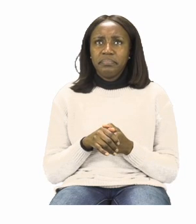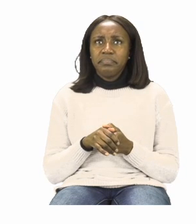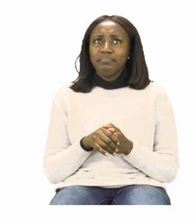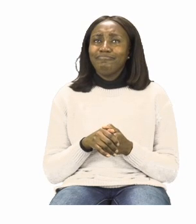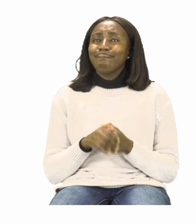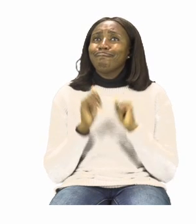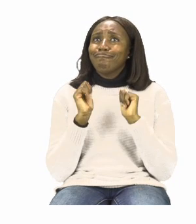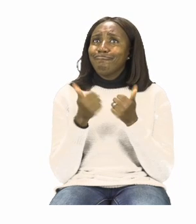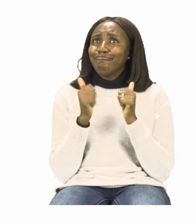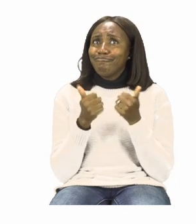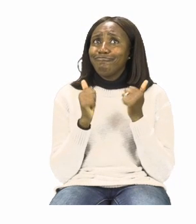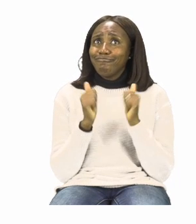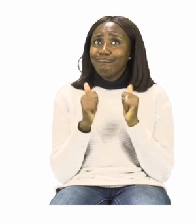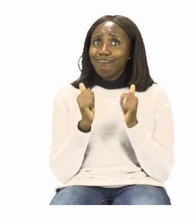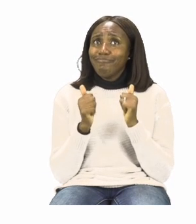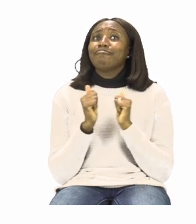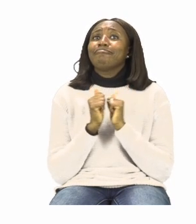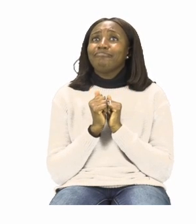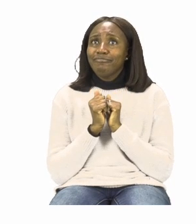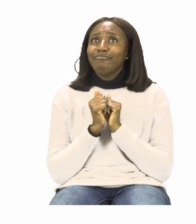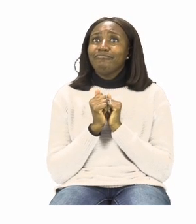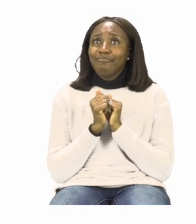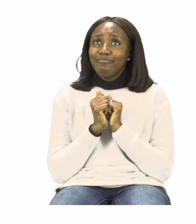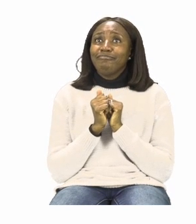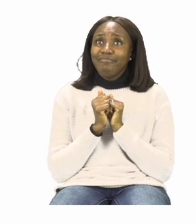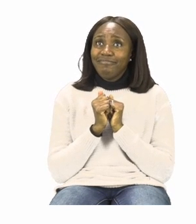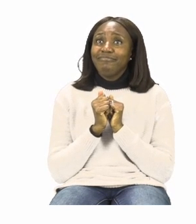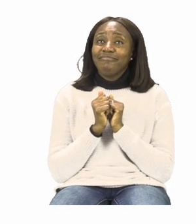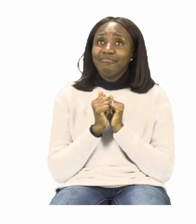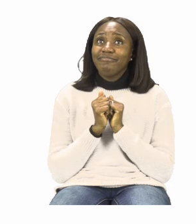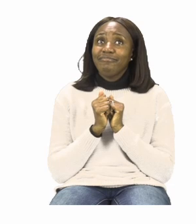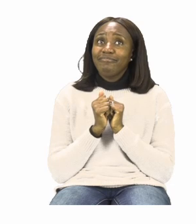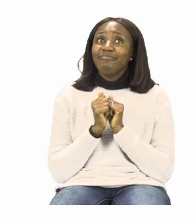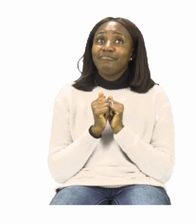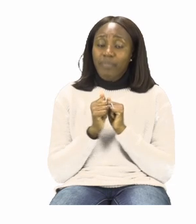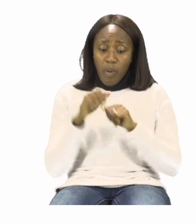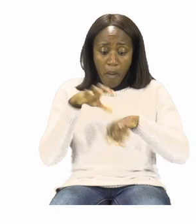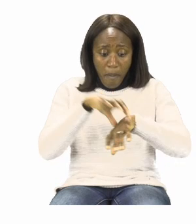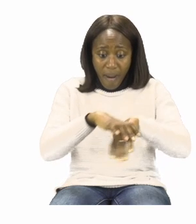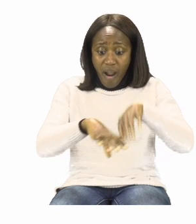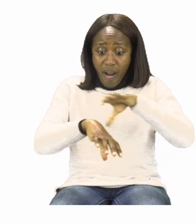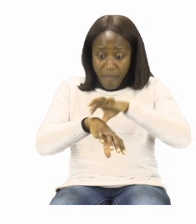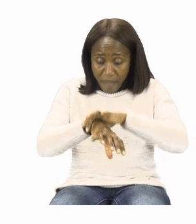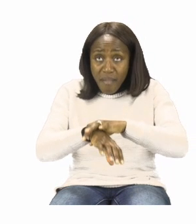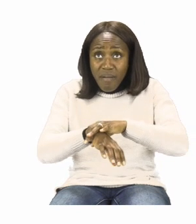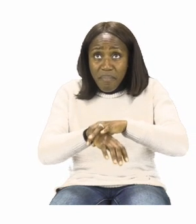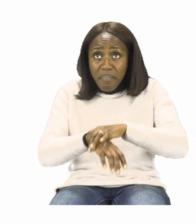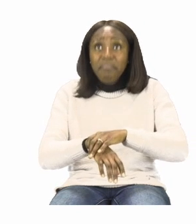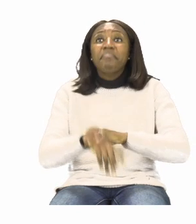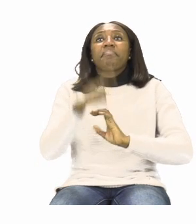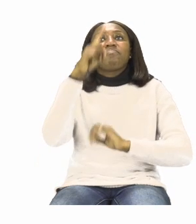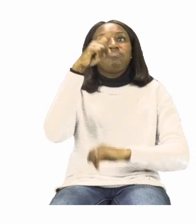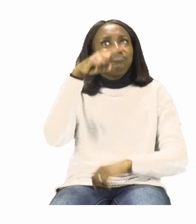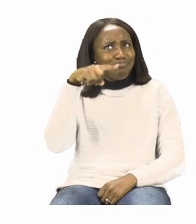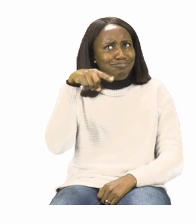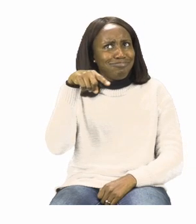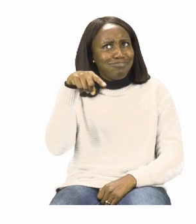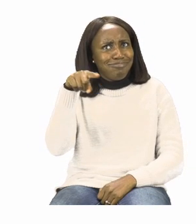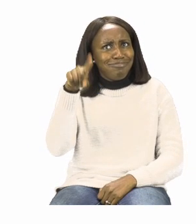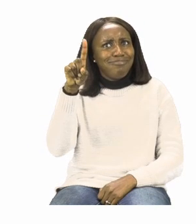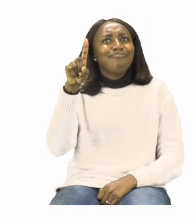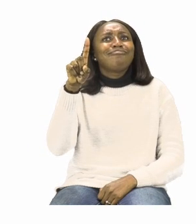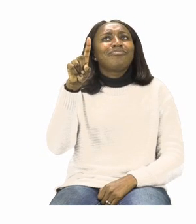Good job. If you have said long-sleeved clothes, then you are